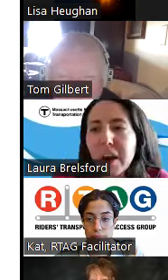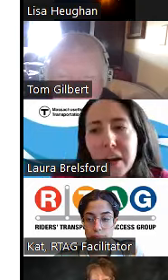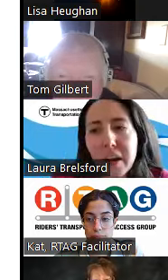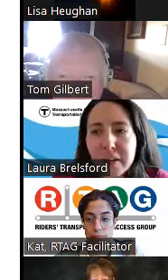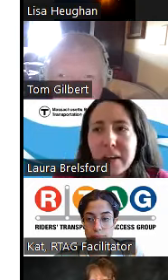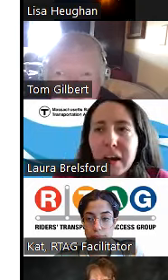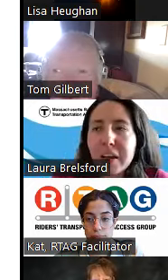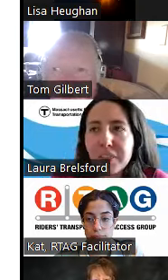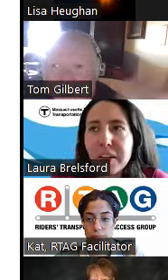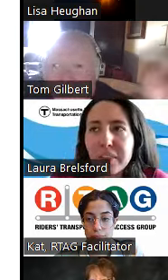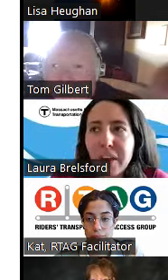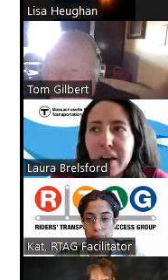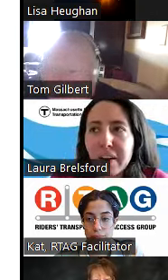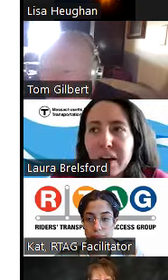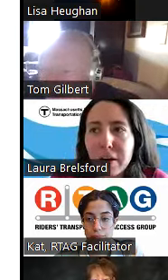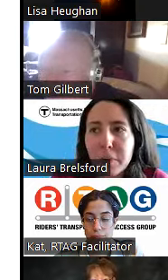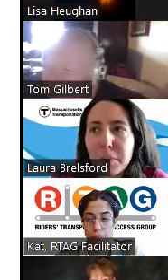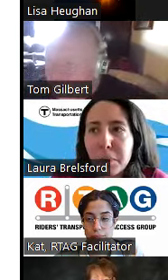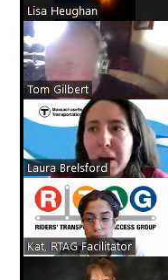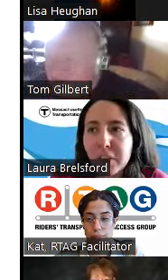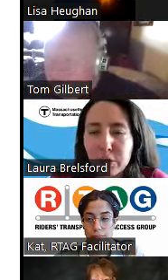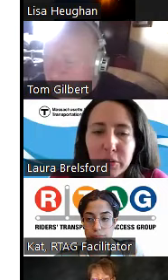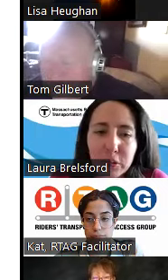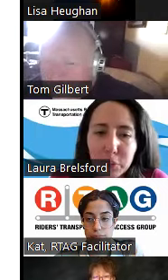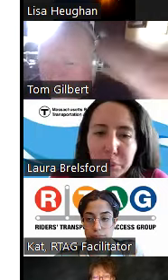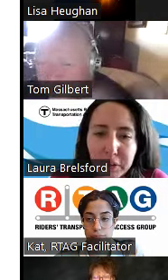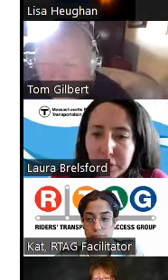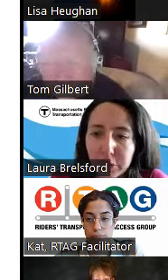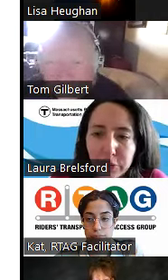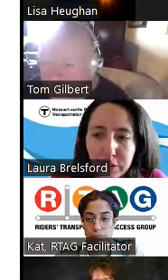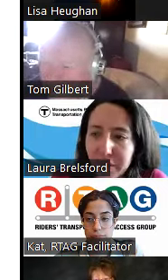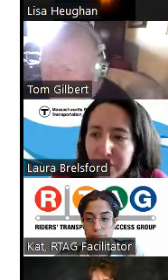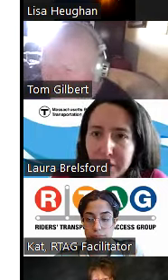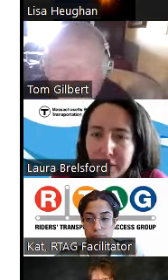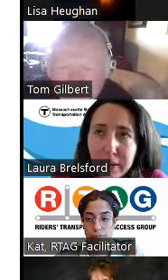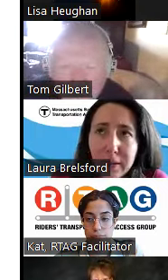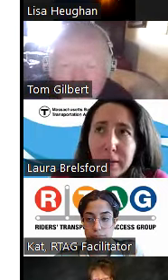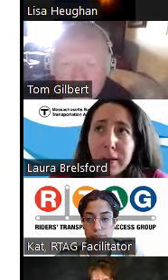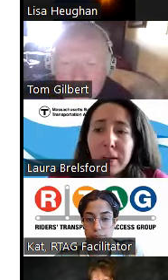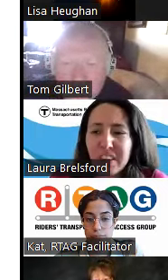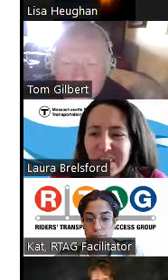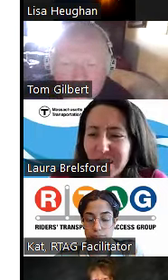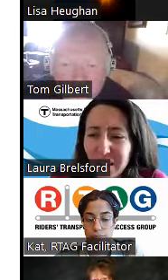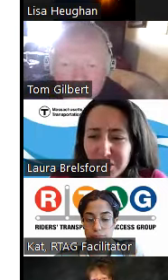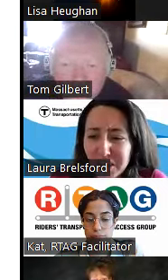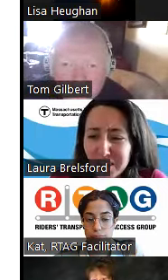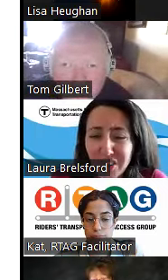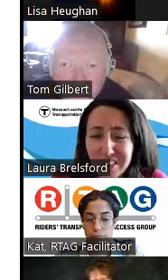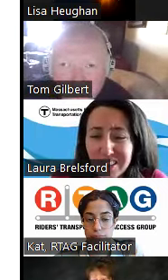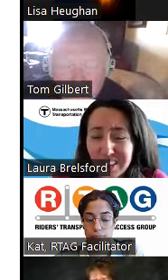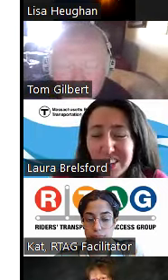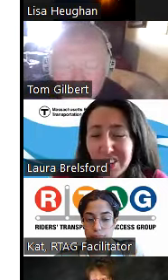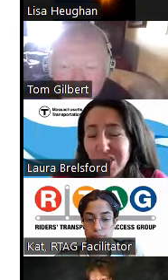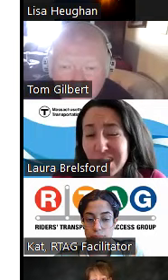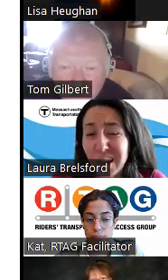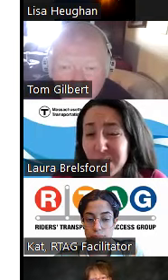So yeah, I think that I think the results were pretty conclusive that the technology is